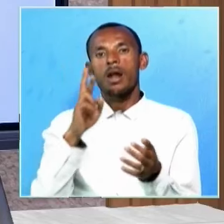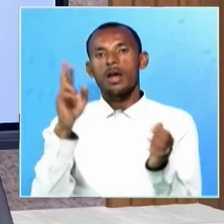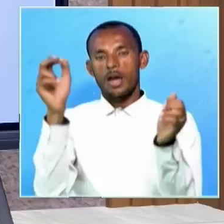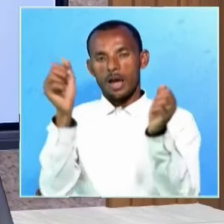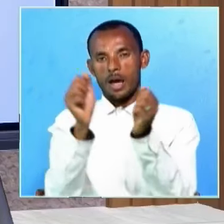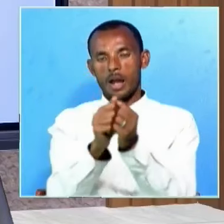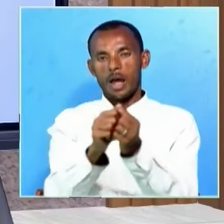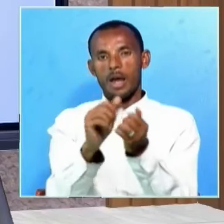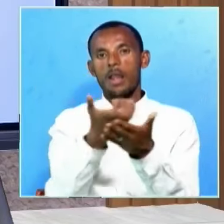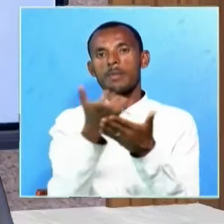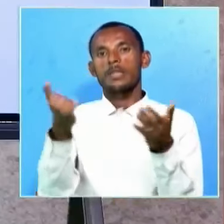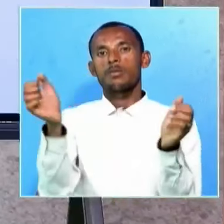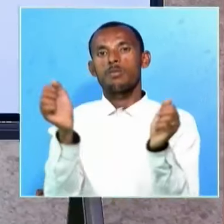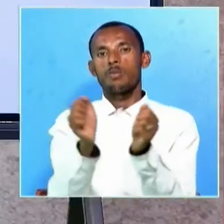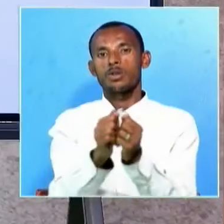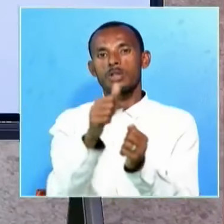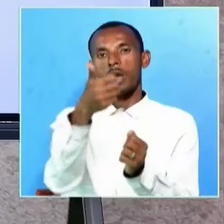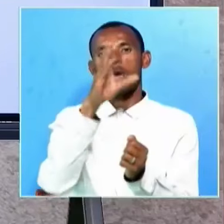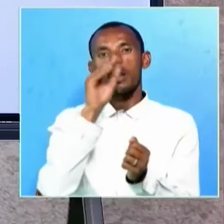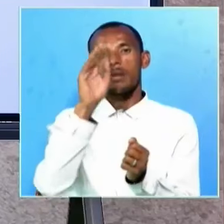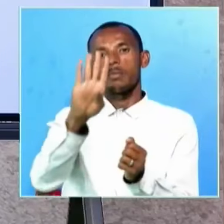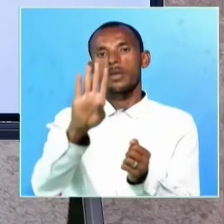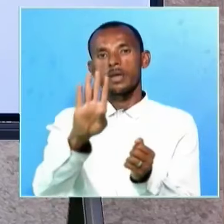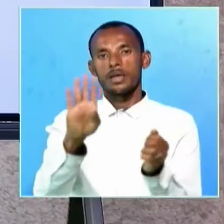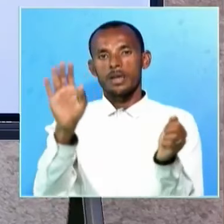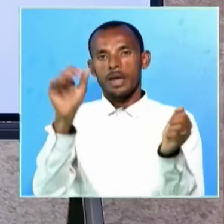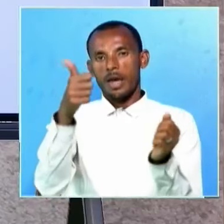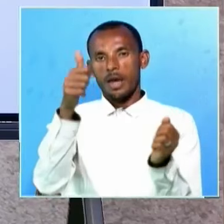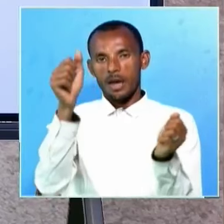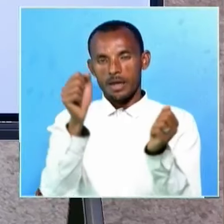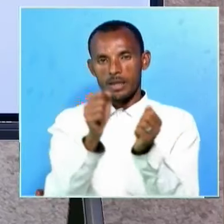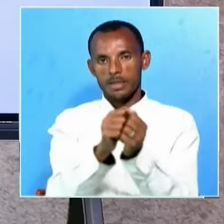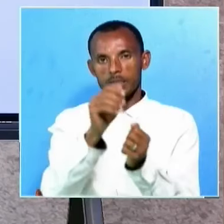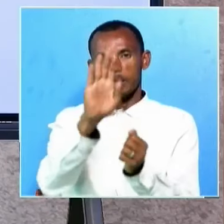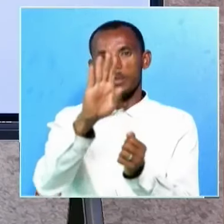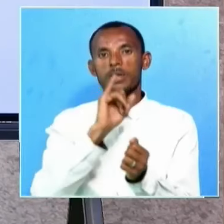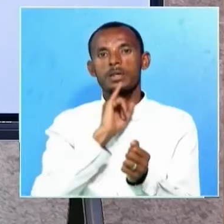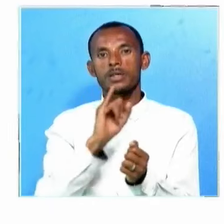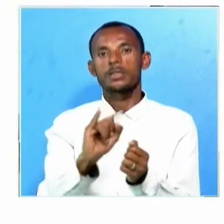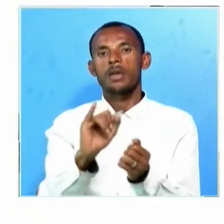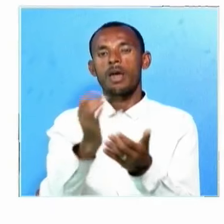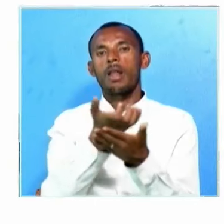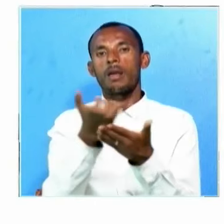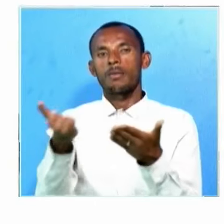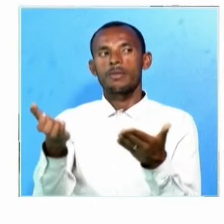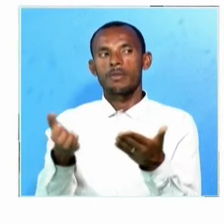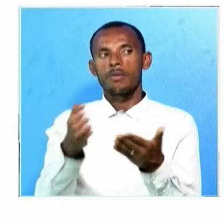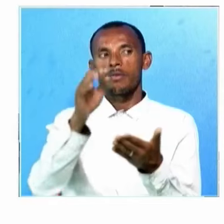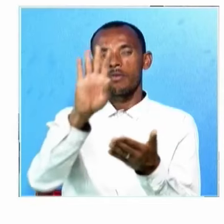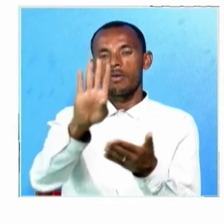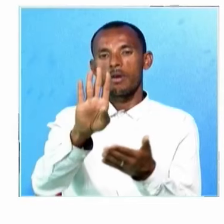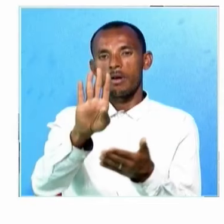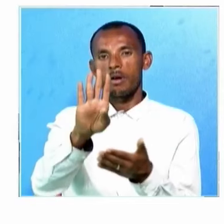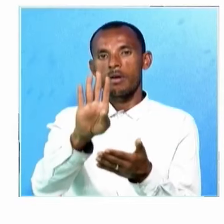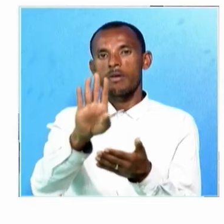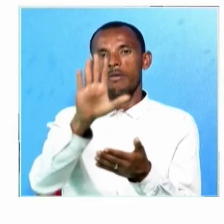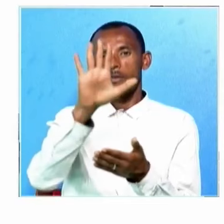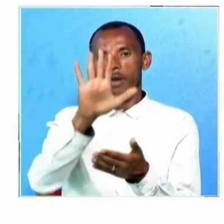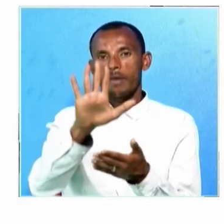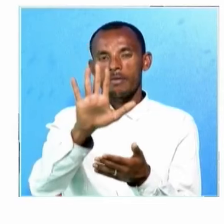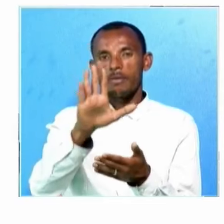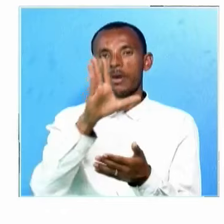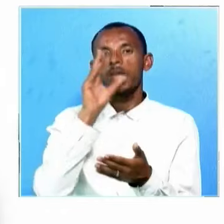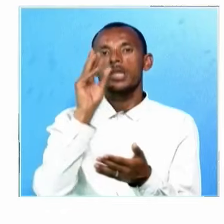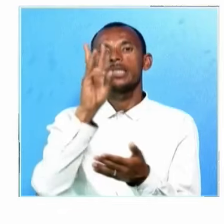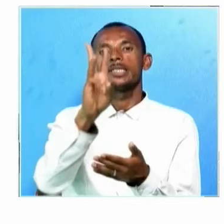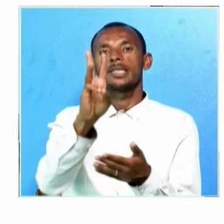common elements for both. Therefore, intersection B is the elements 4, 5,